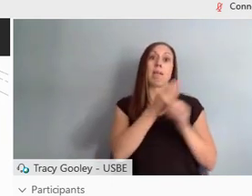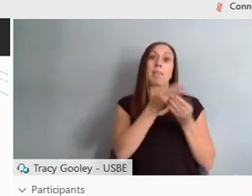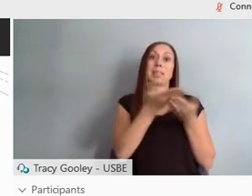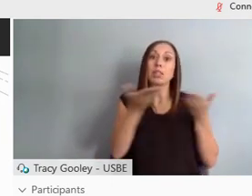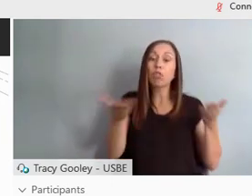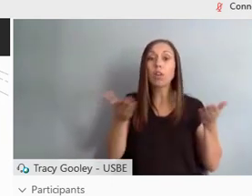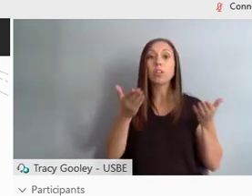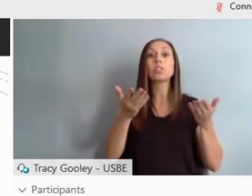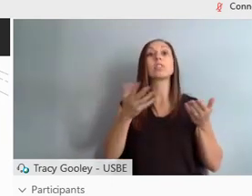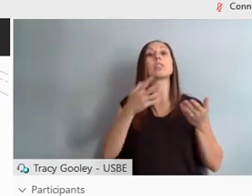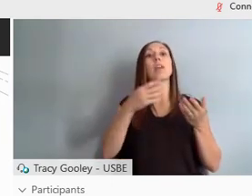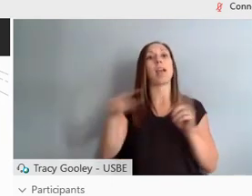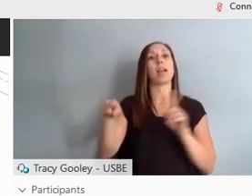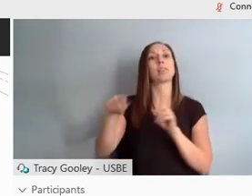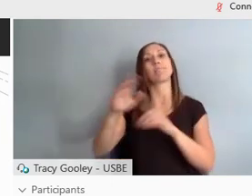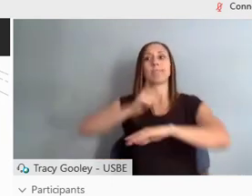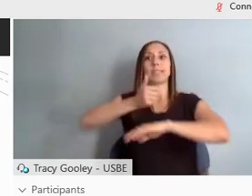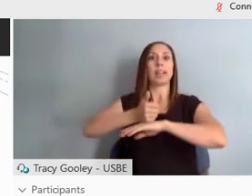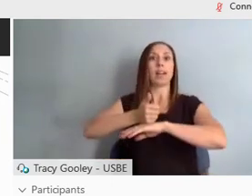as setting up a location.